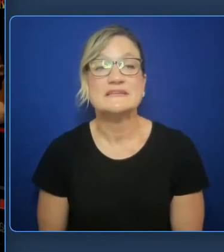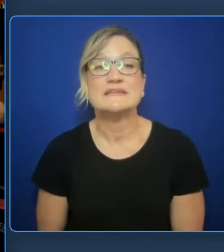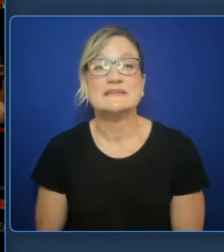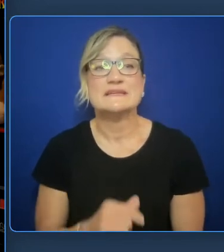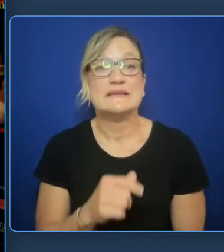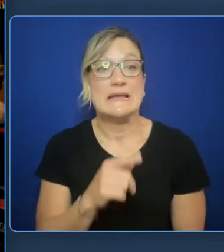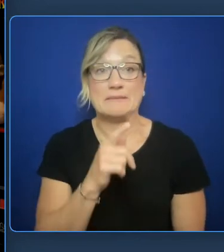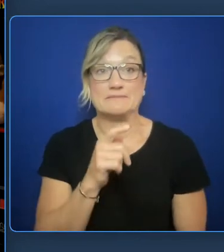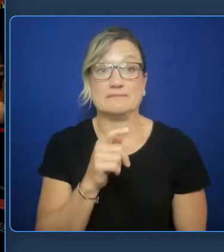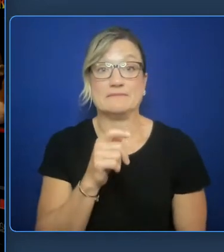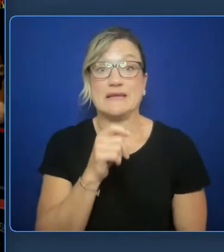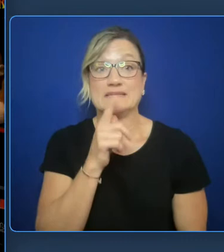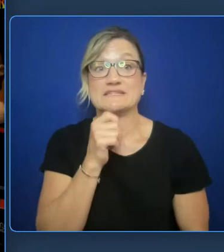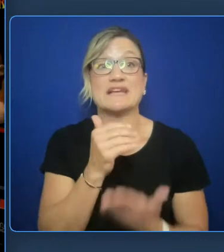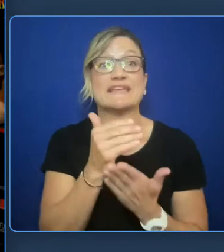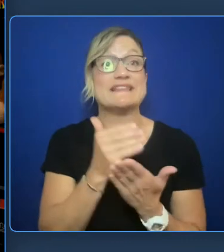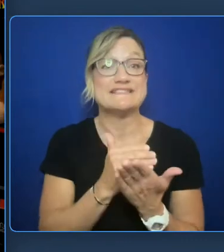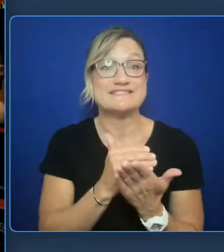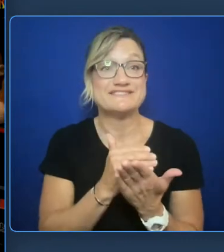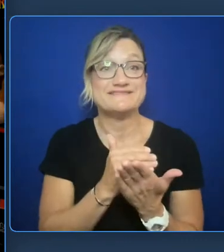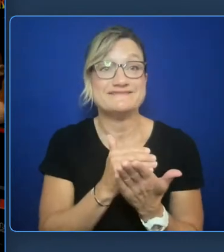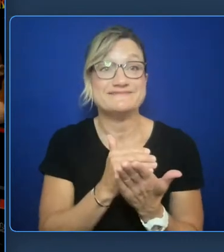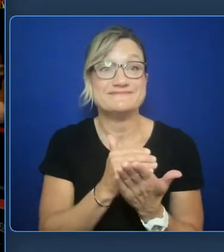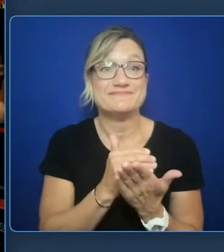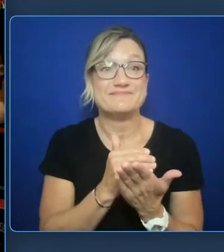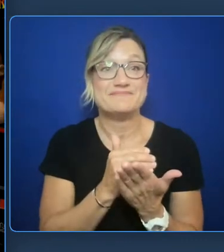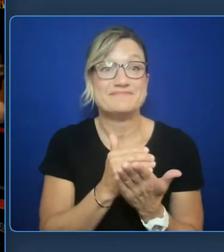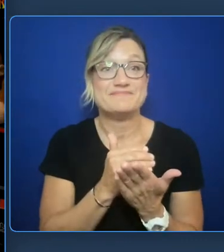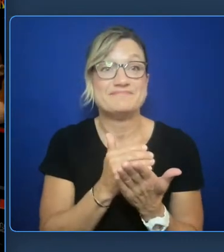Allison. I did not get a list